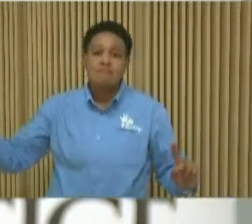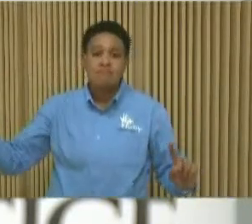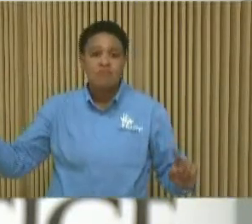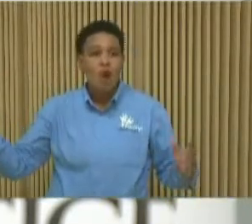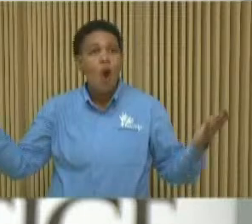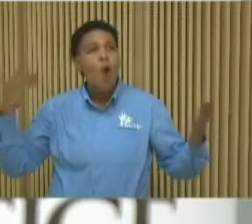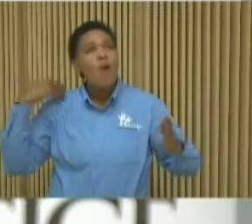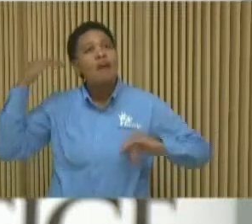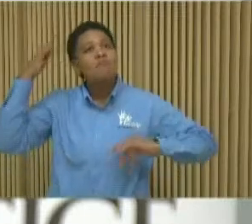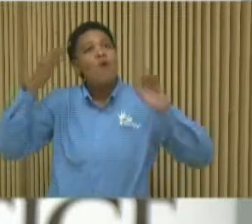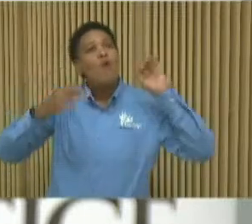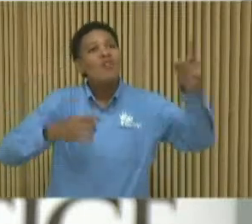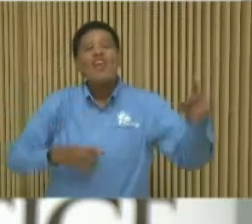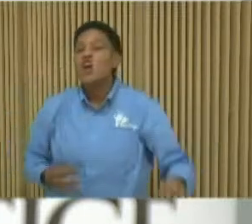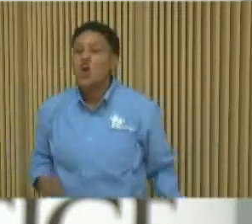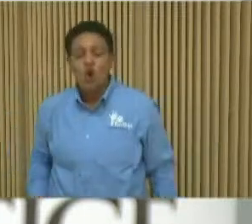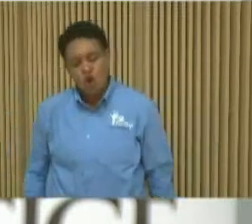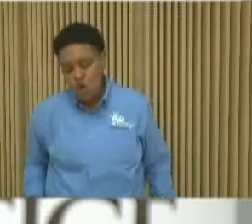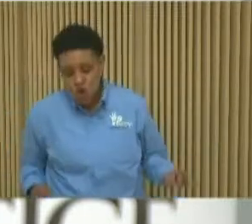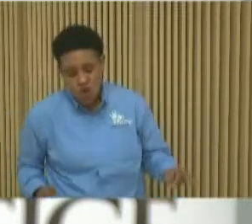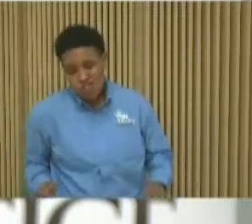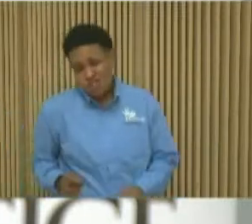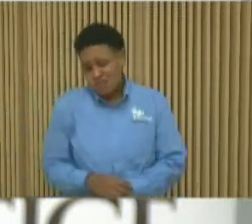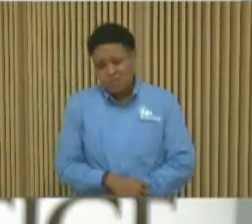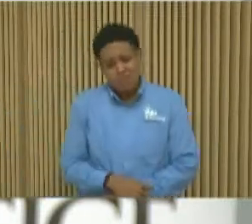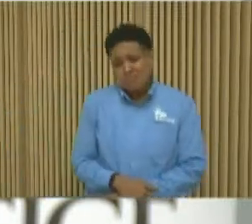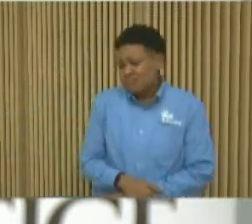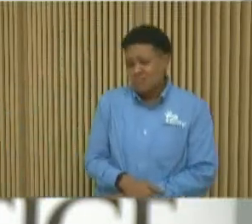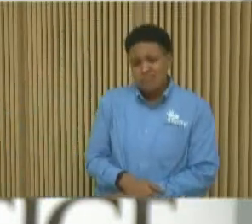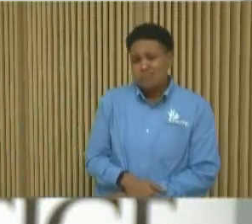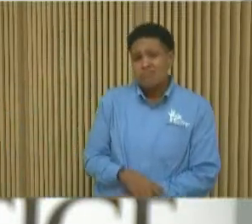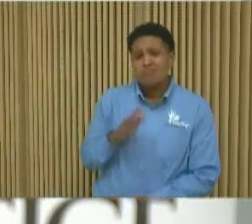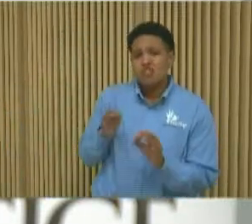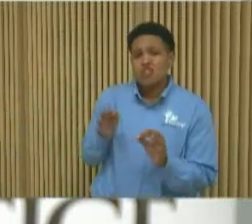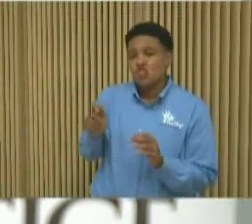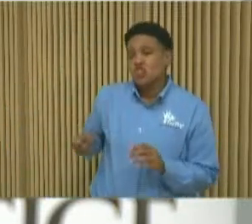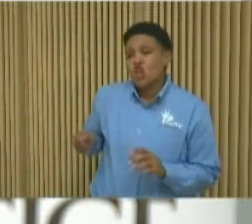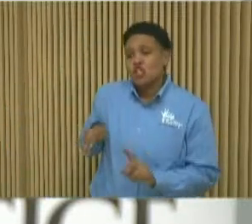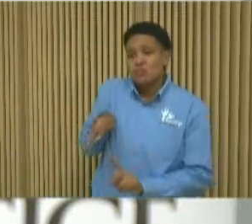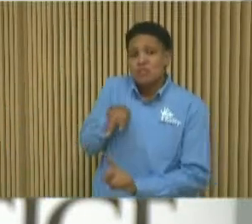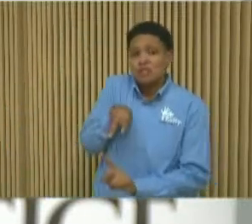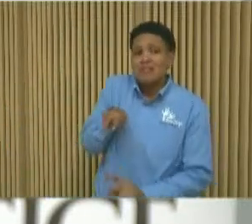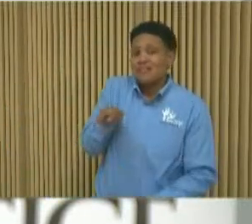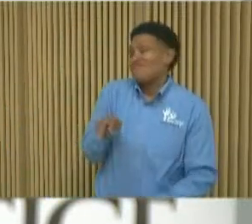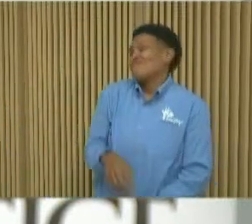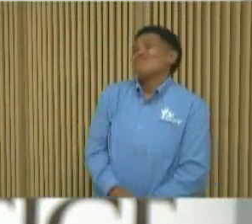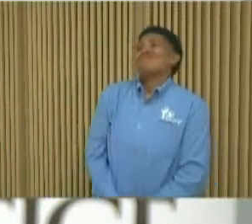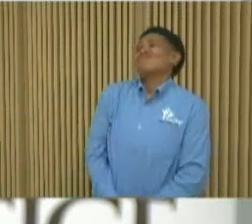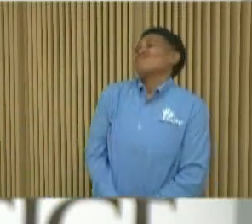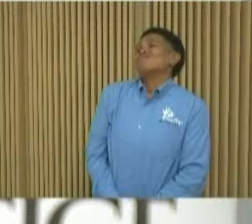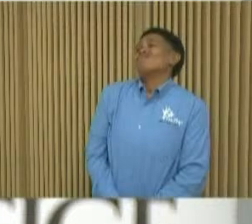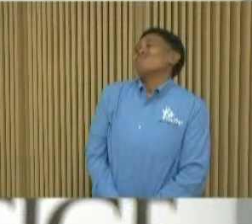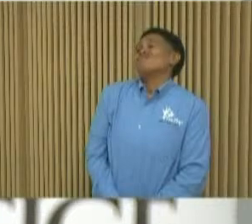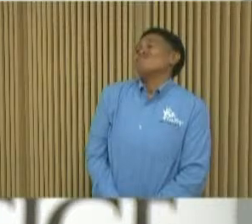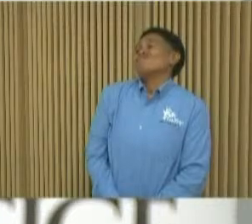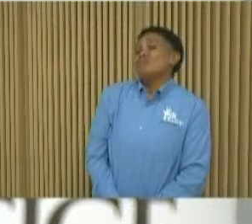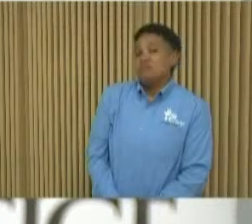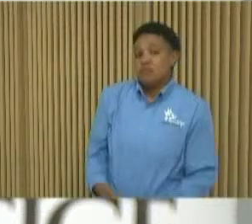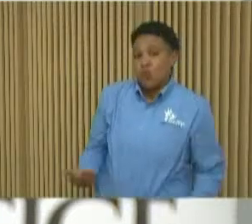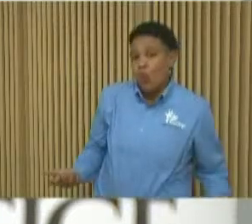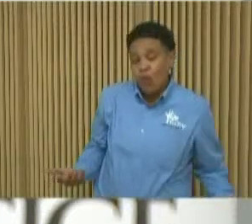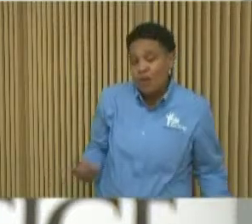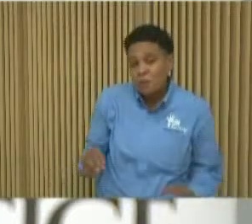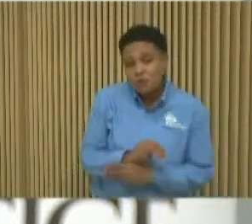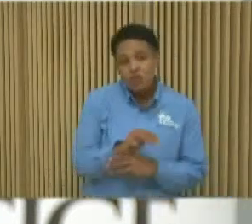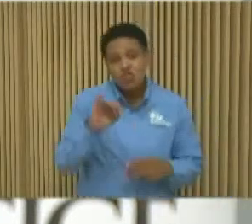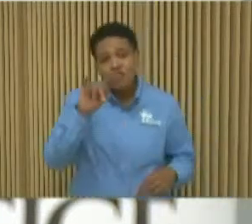trial. A judge may see it totally different from how you see it and perceive it. And so I would say the Ministry of Justice